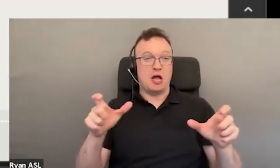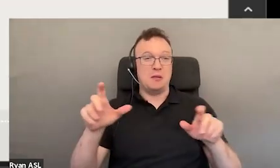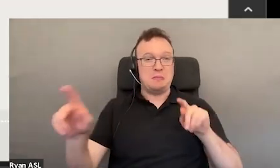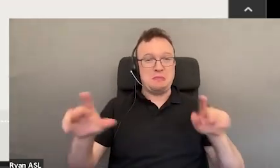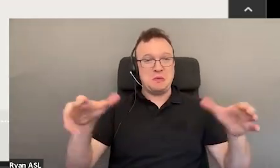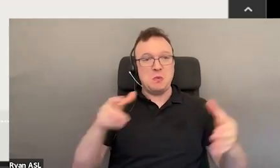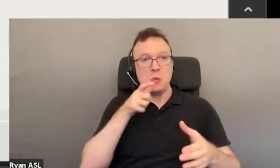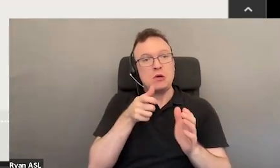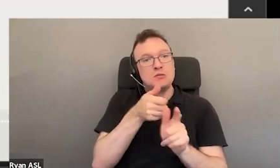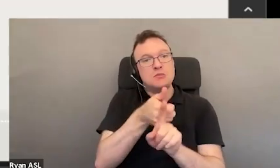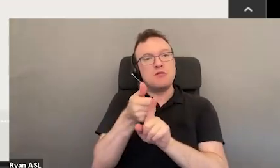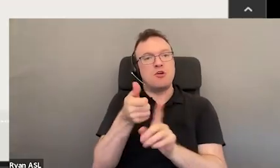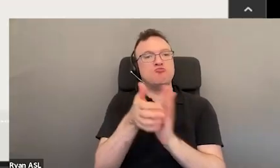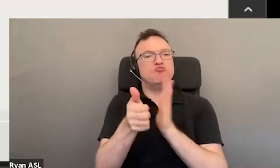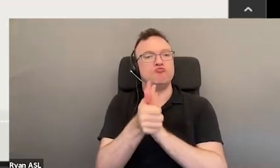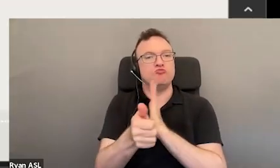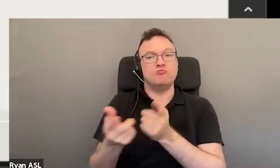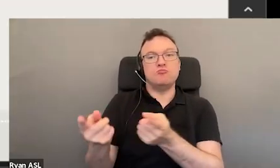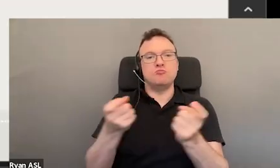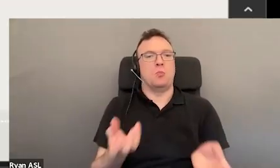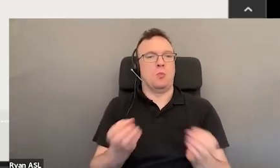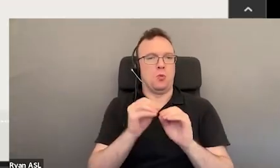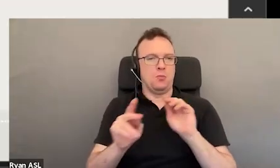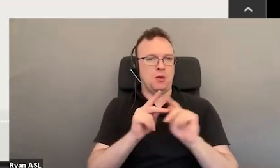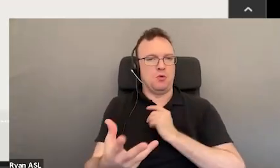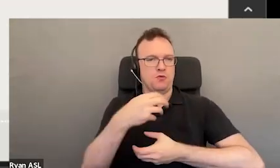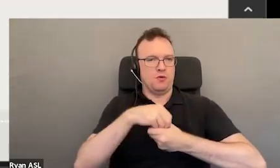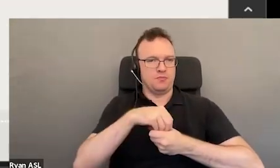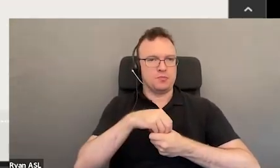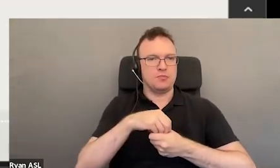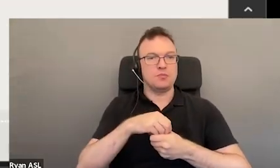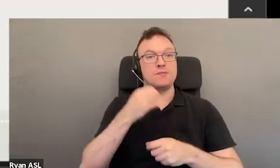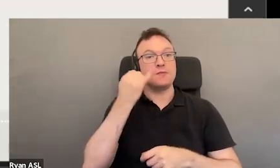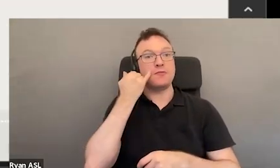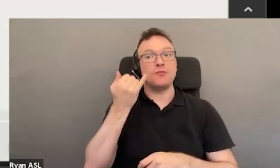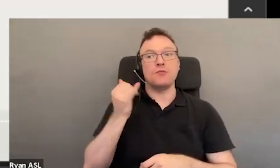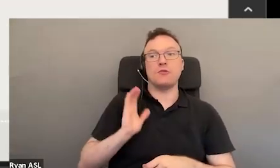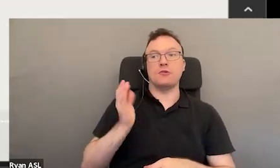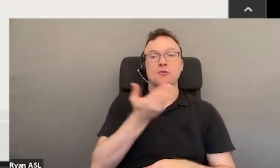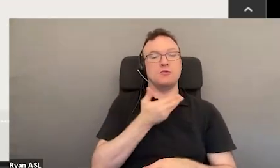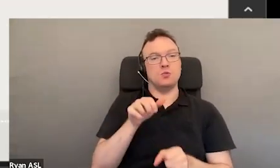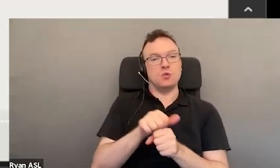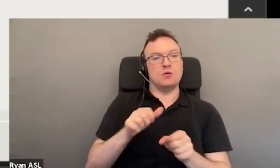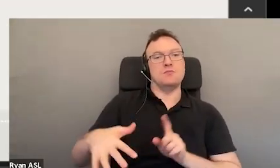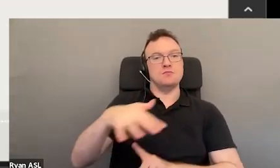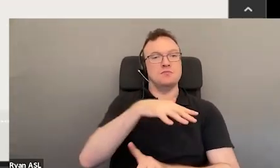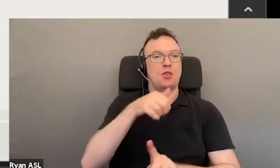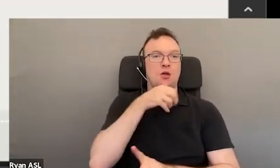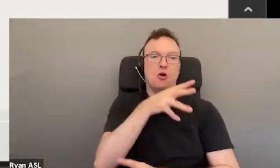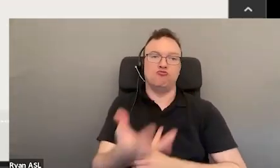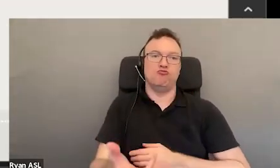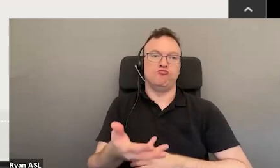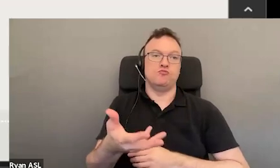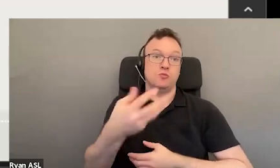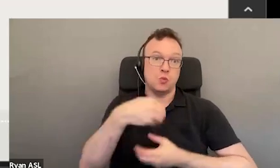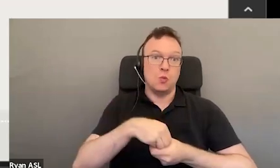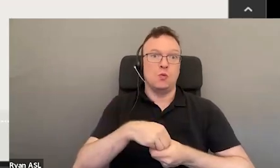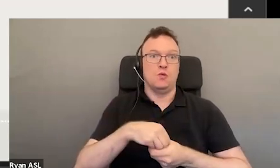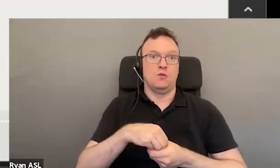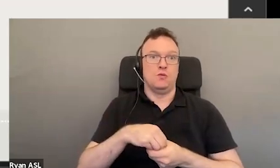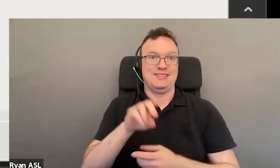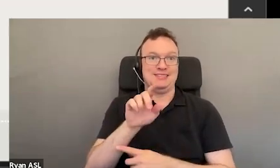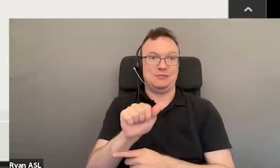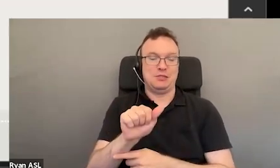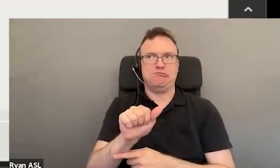attract very often more people. So if we have a workplace that is not necessarily disability inclusive, that is an automatic